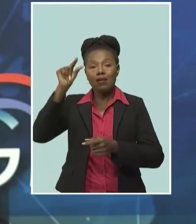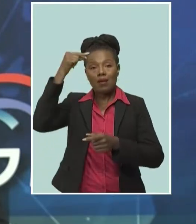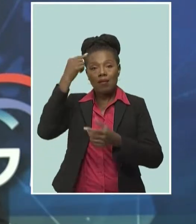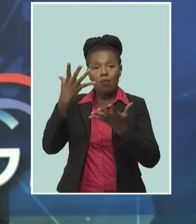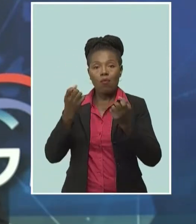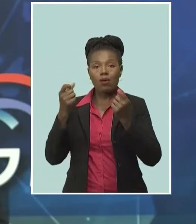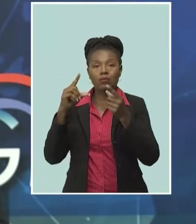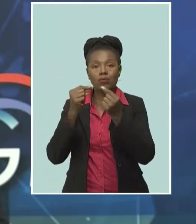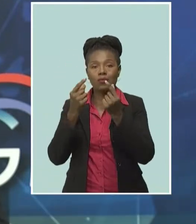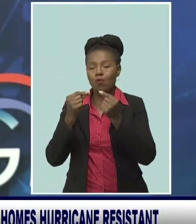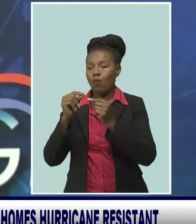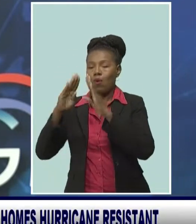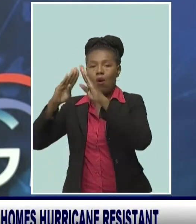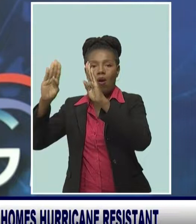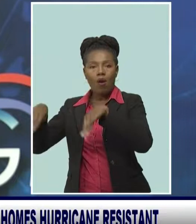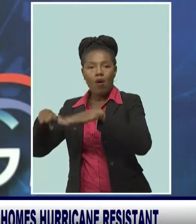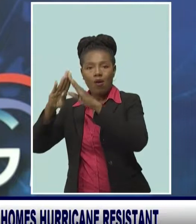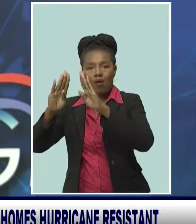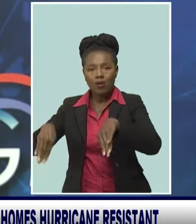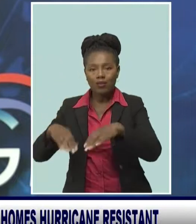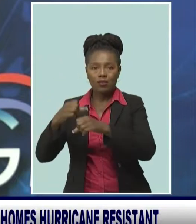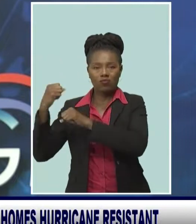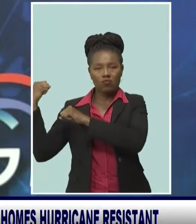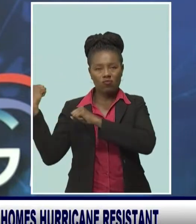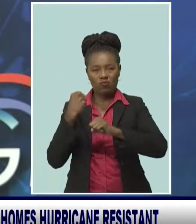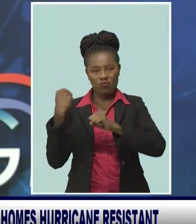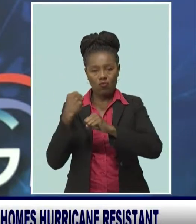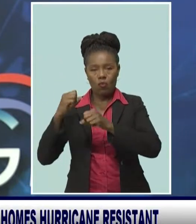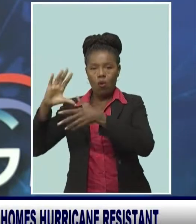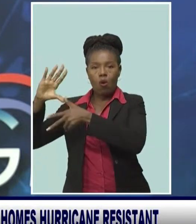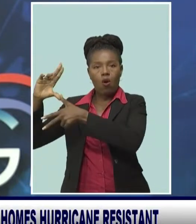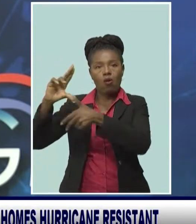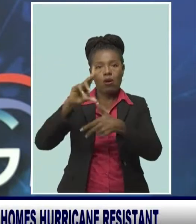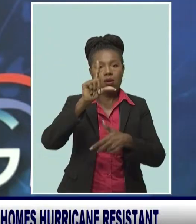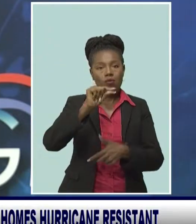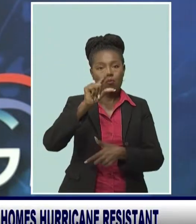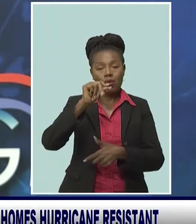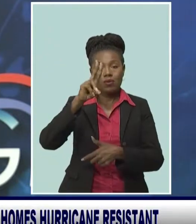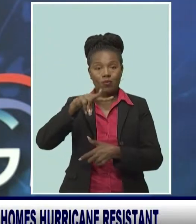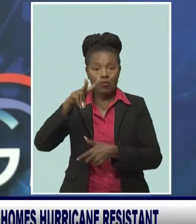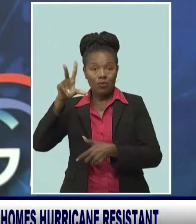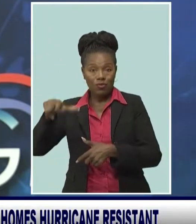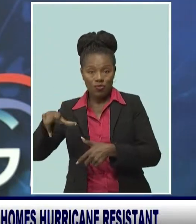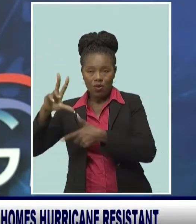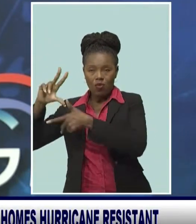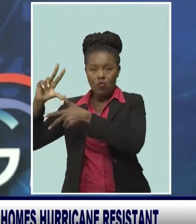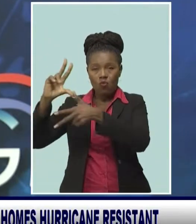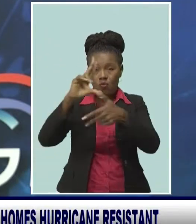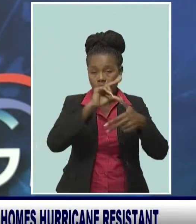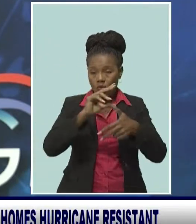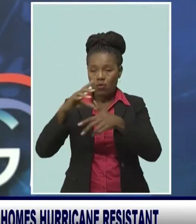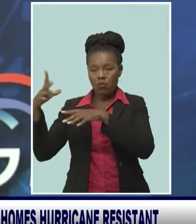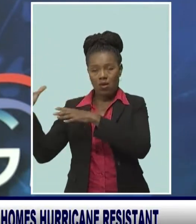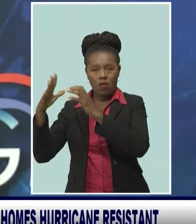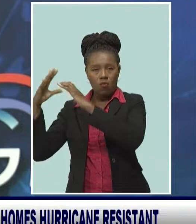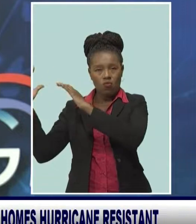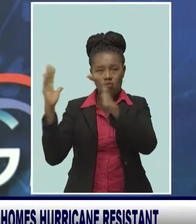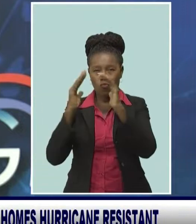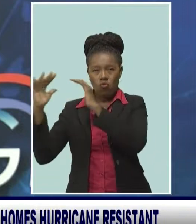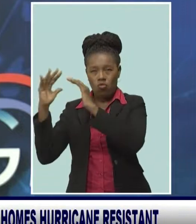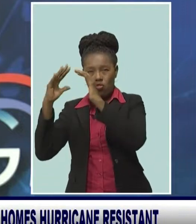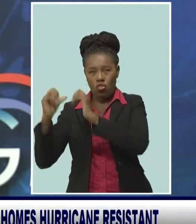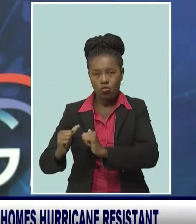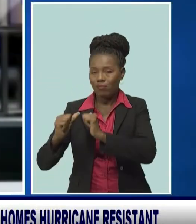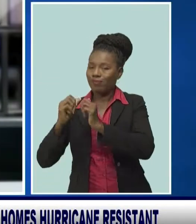the 2023 hurricane season beckons. The disclosure at a post-cabinet news conference, or Crystal Hoyt has the details.